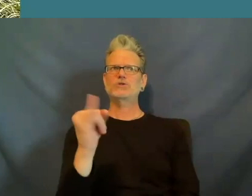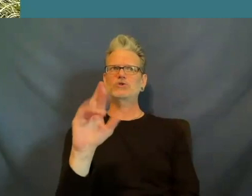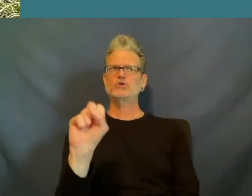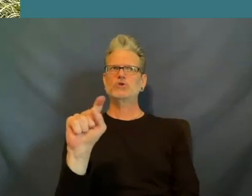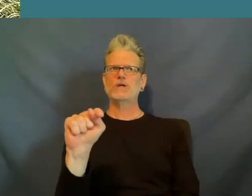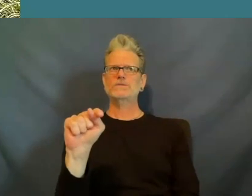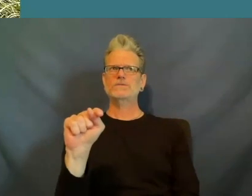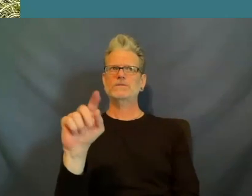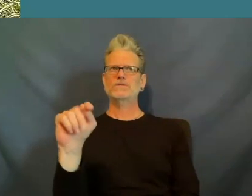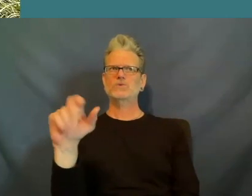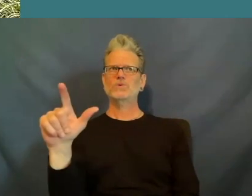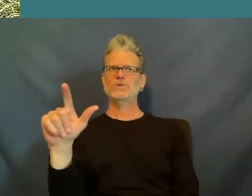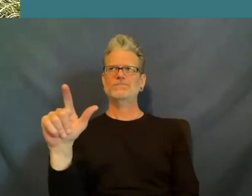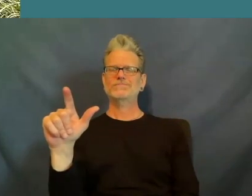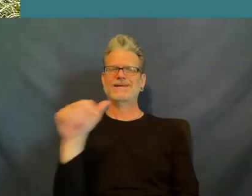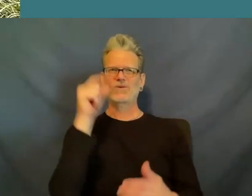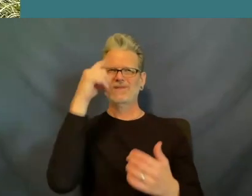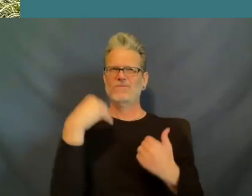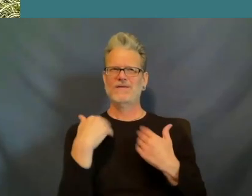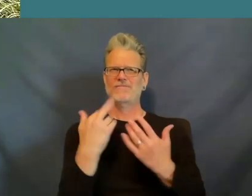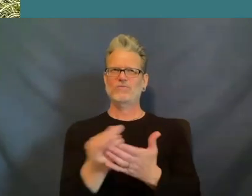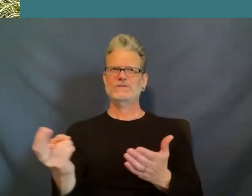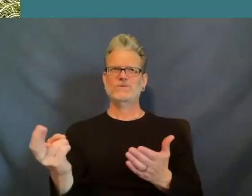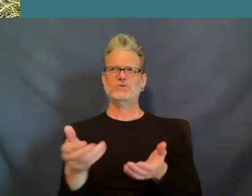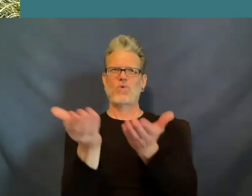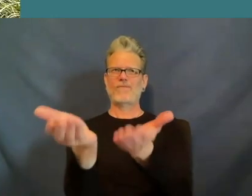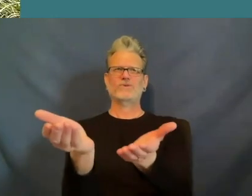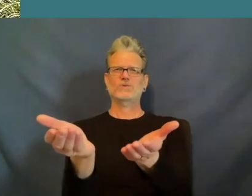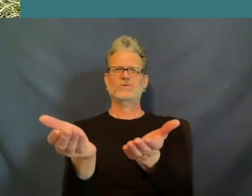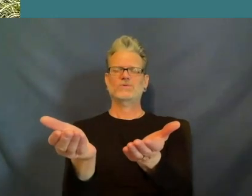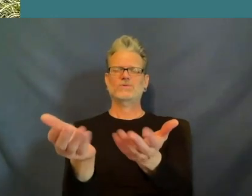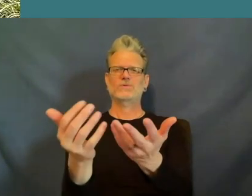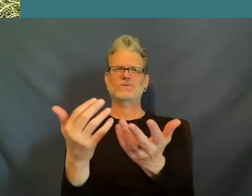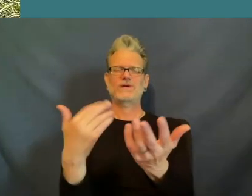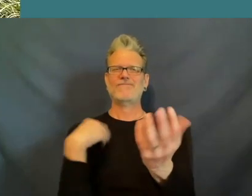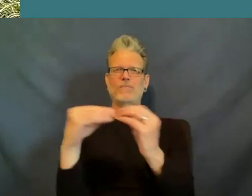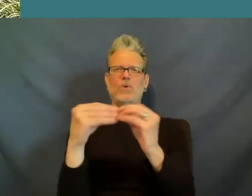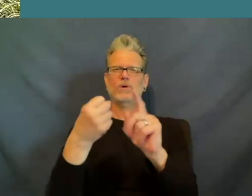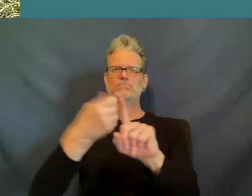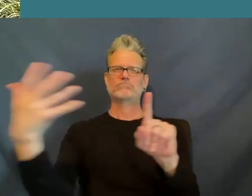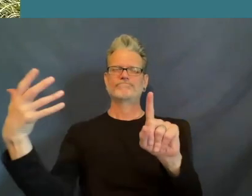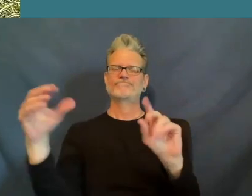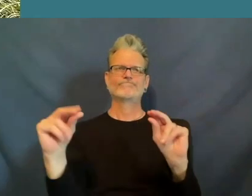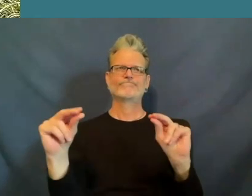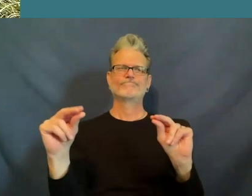we have a resource to offer that would give more explanation about that.